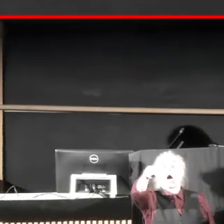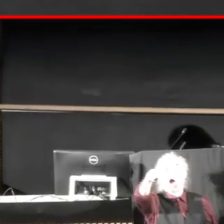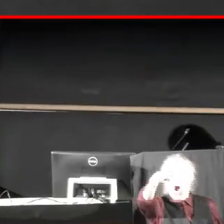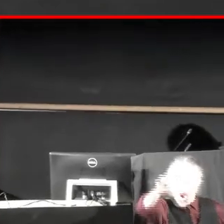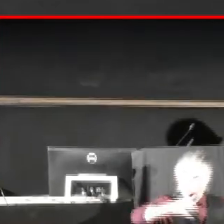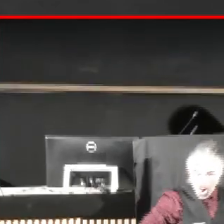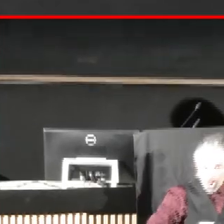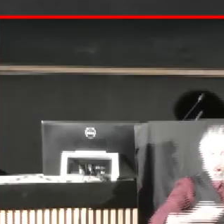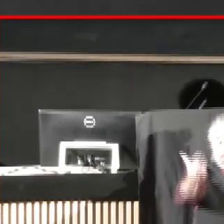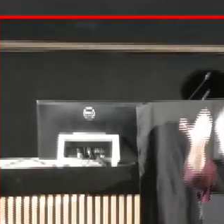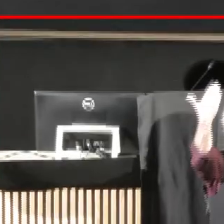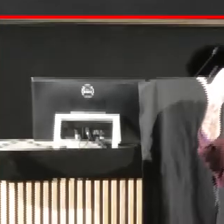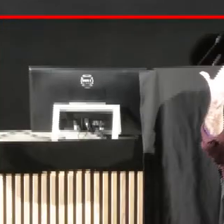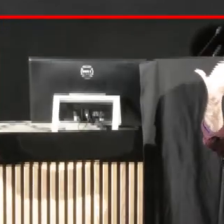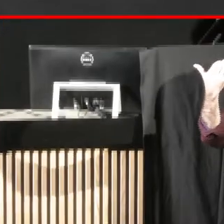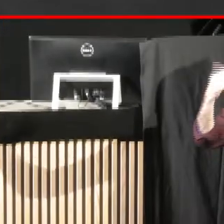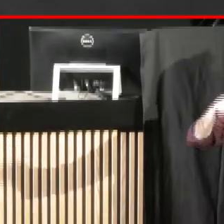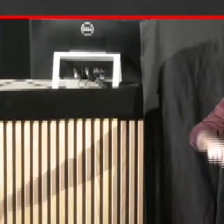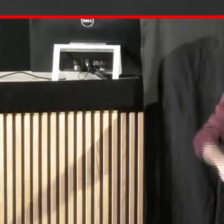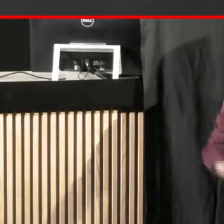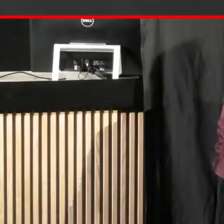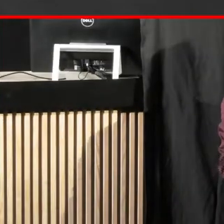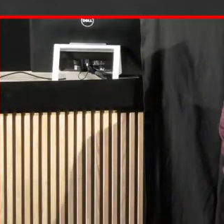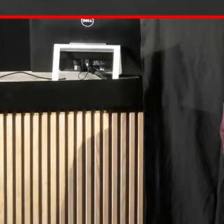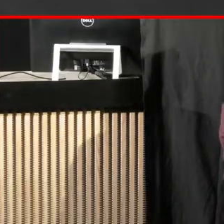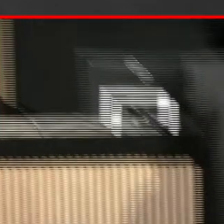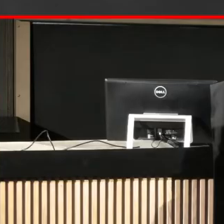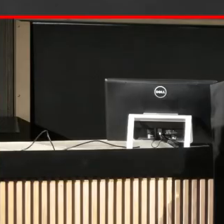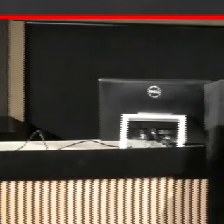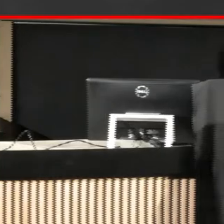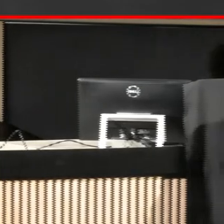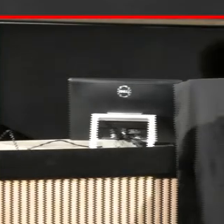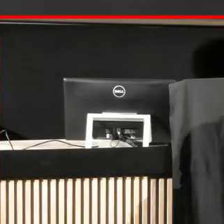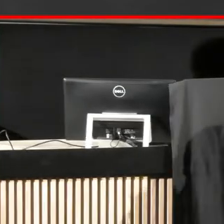on down, please. Yeah.